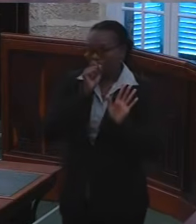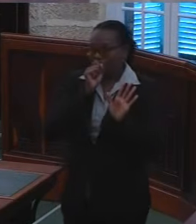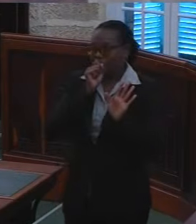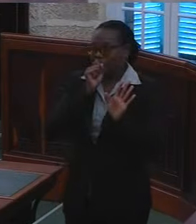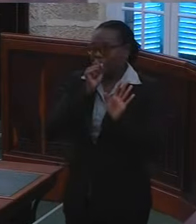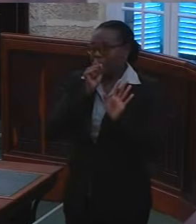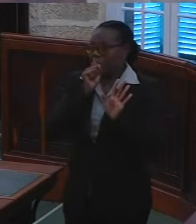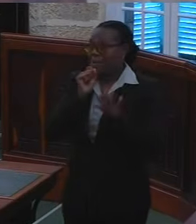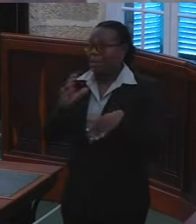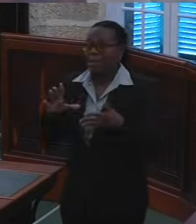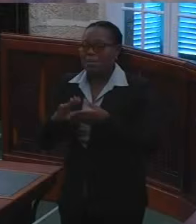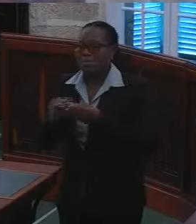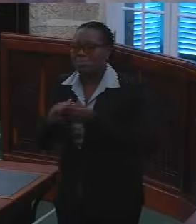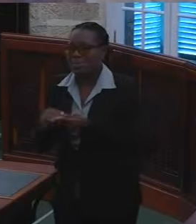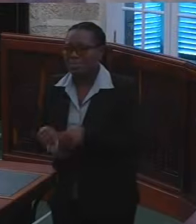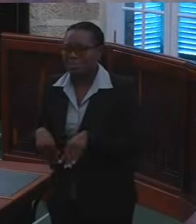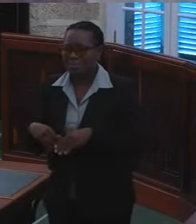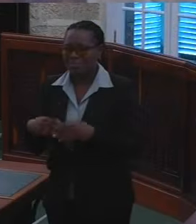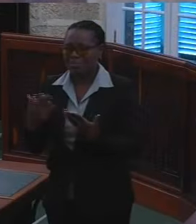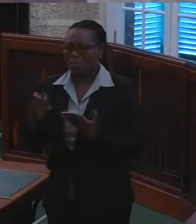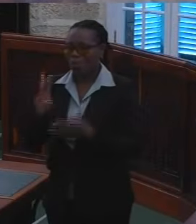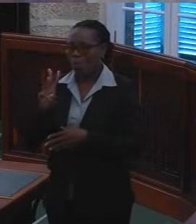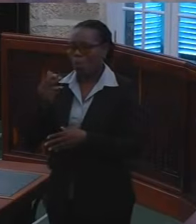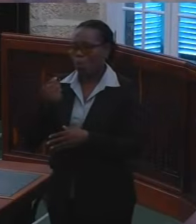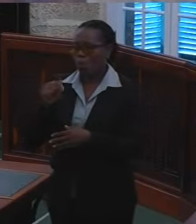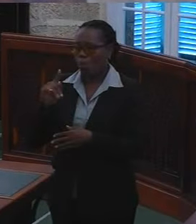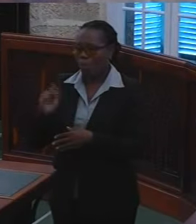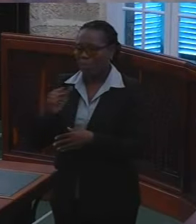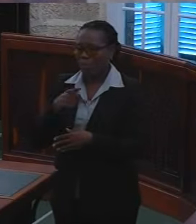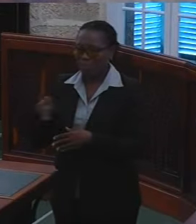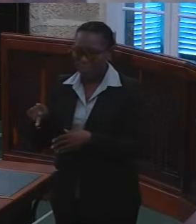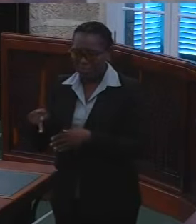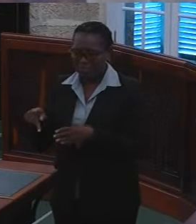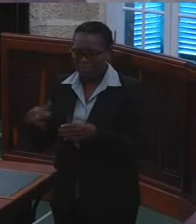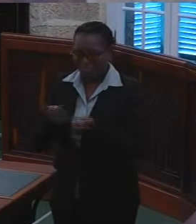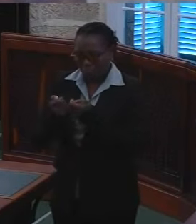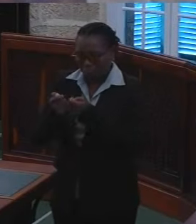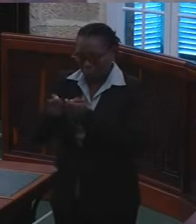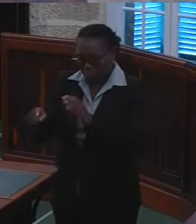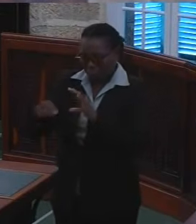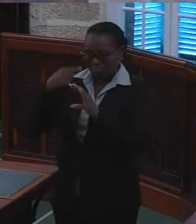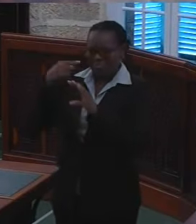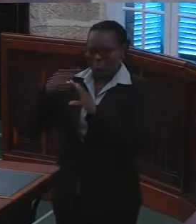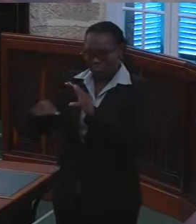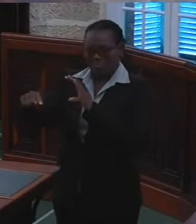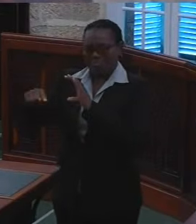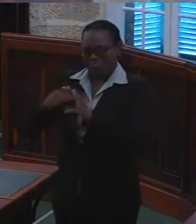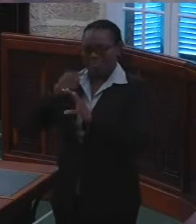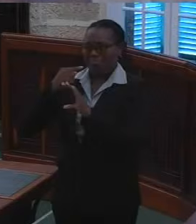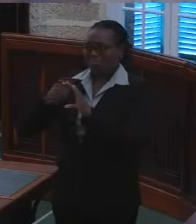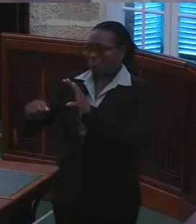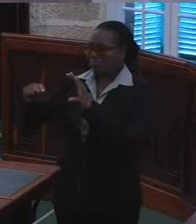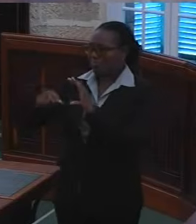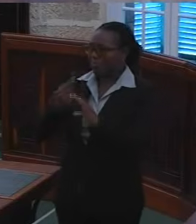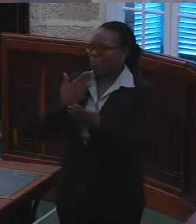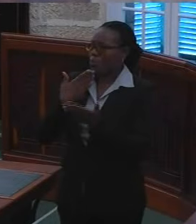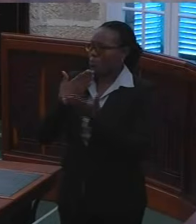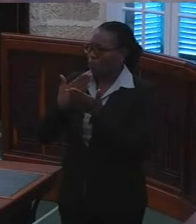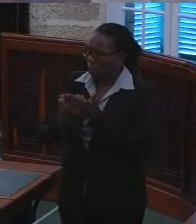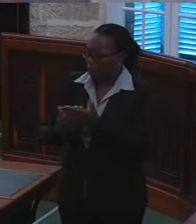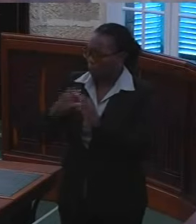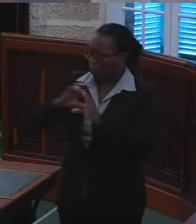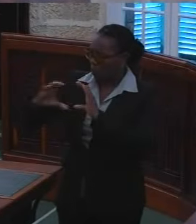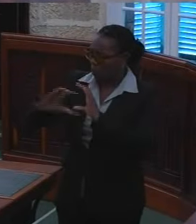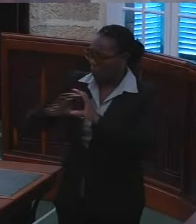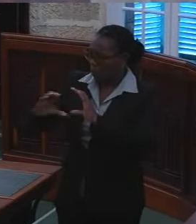But she messaged me on WhatsApp, and we have good conversations. Very good conversations on WhatsApp. And she's on WhatsApp. And